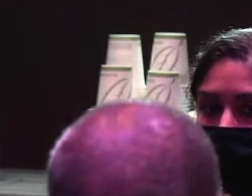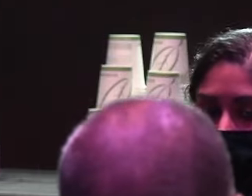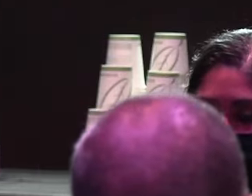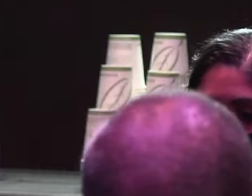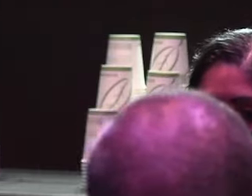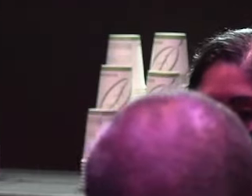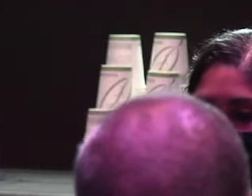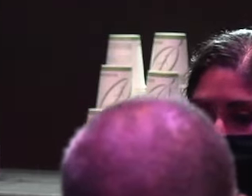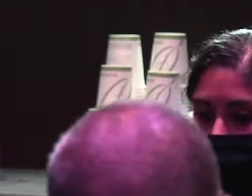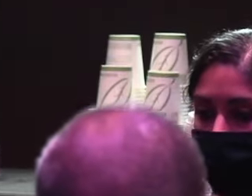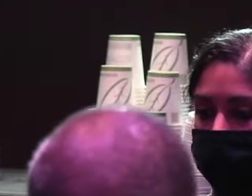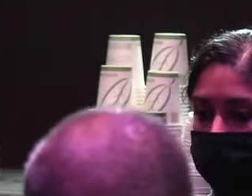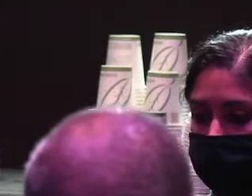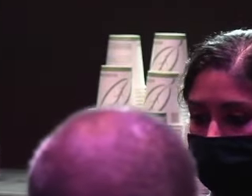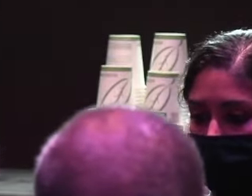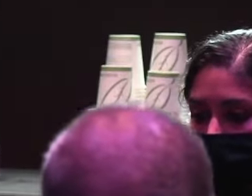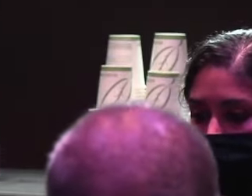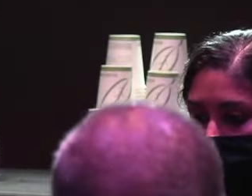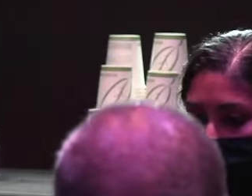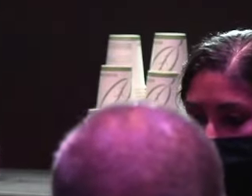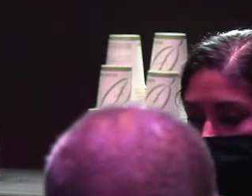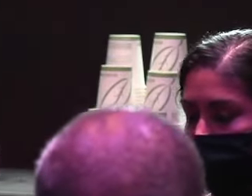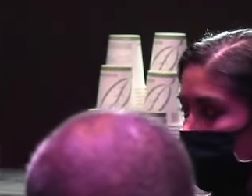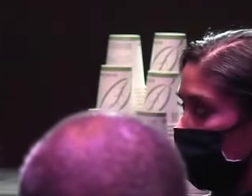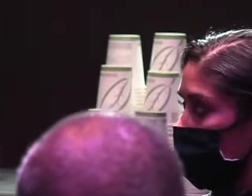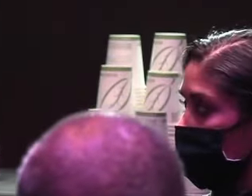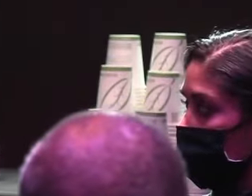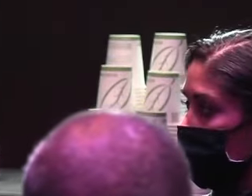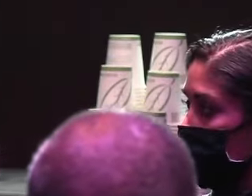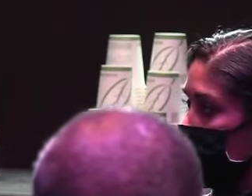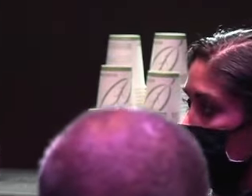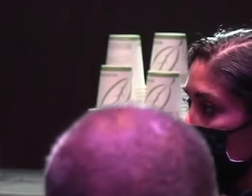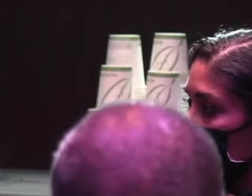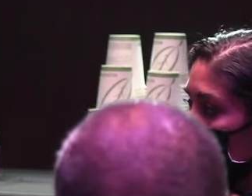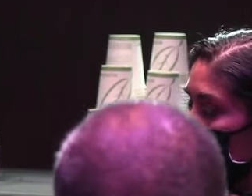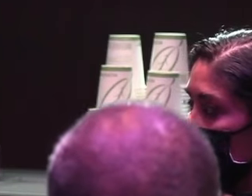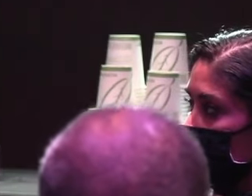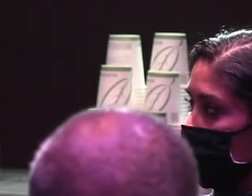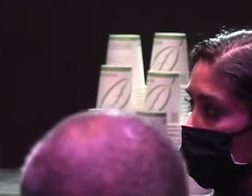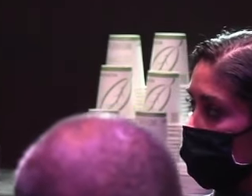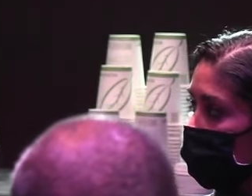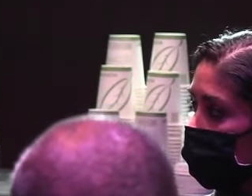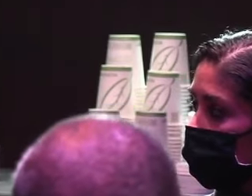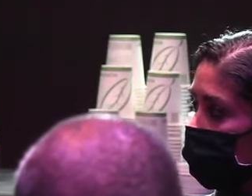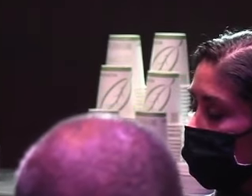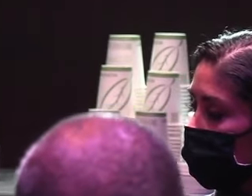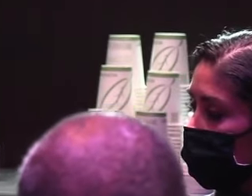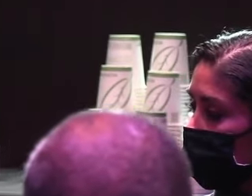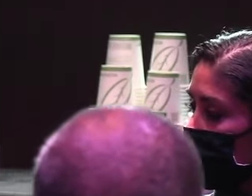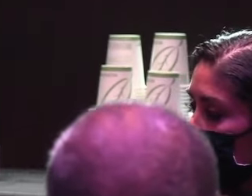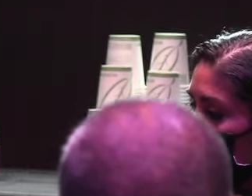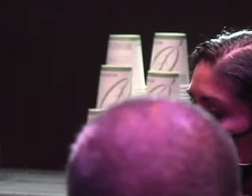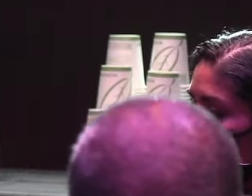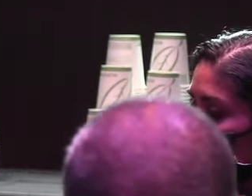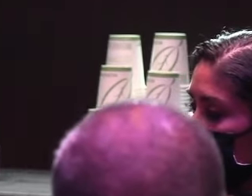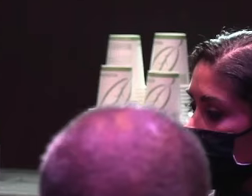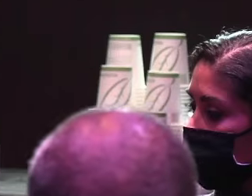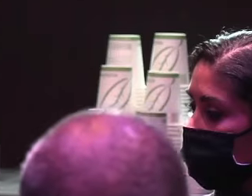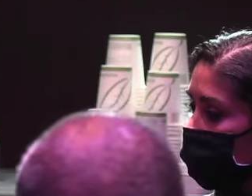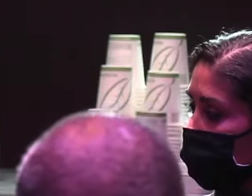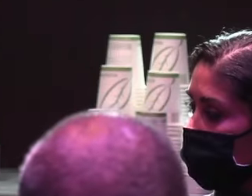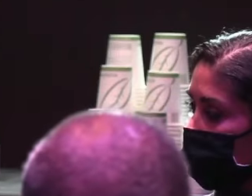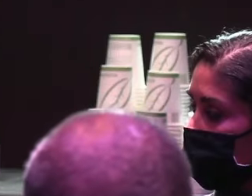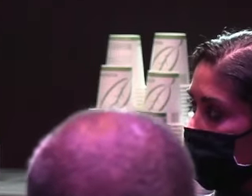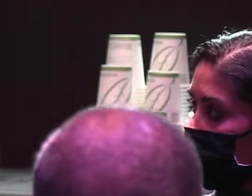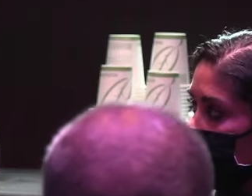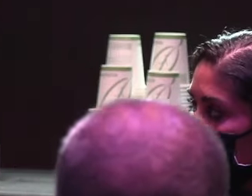need to be on many mediums and we need to be meeting people in all sorts of interventions and infiltrations. And